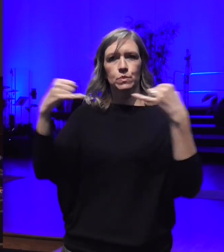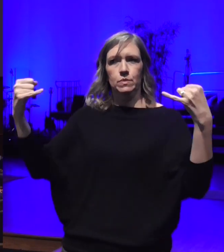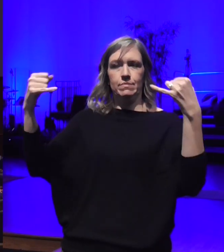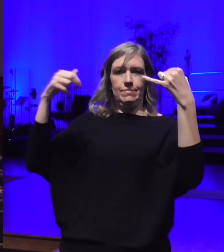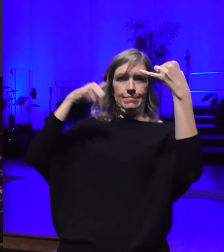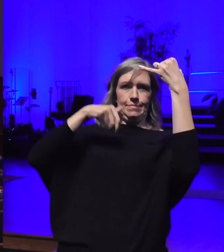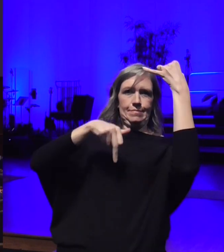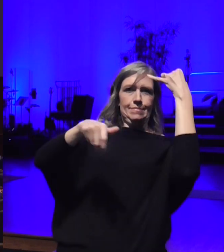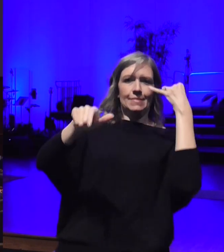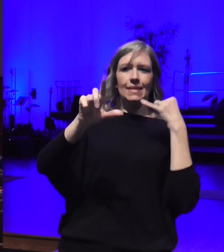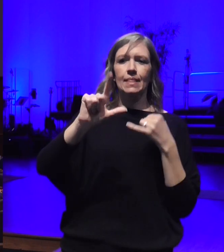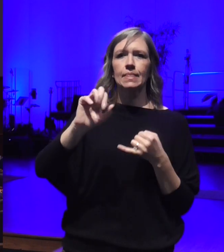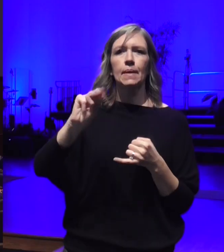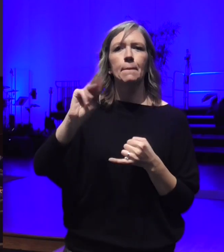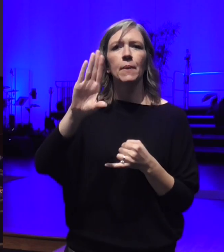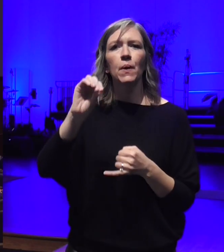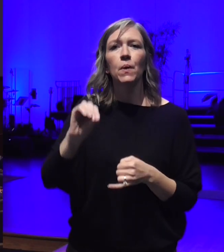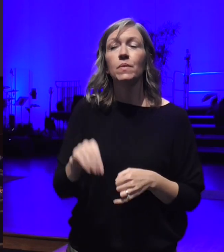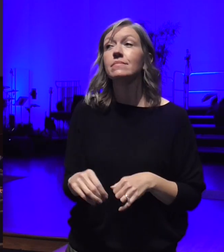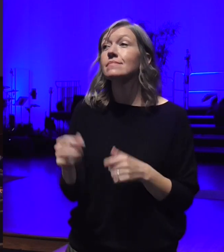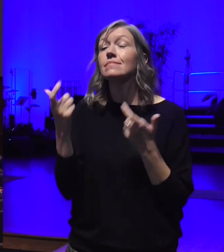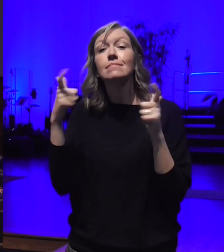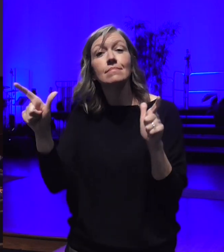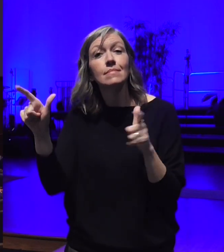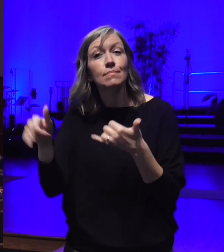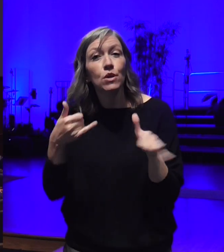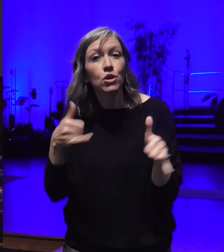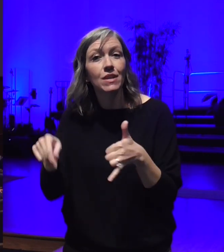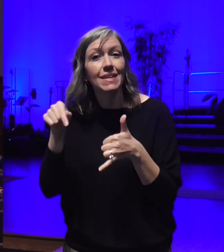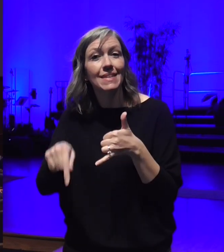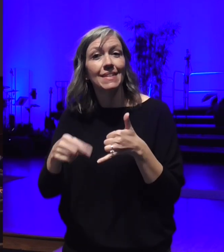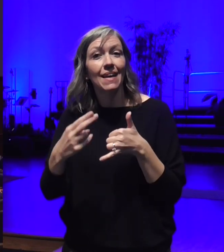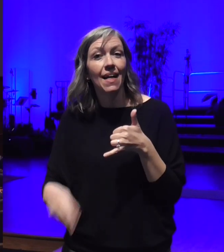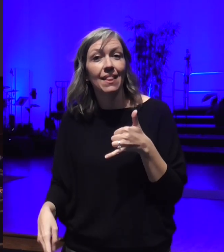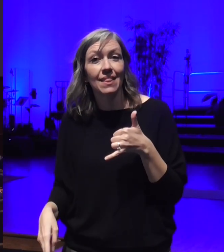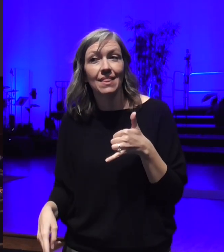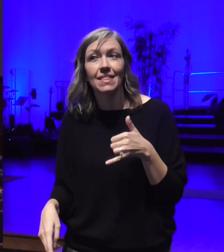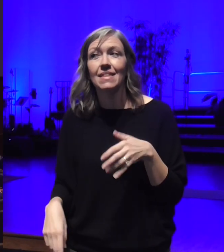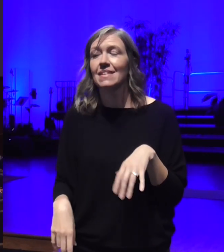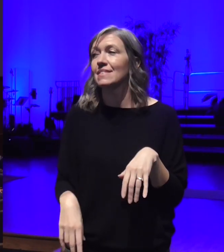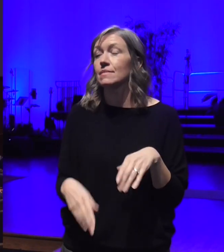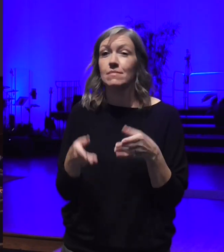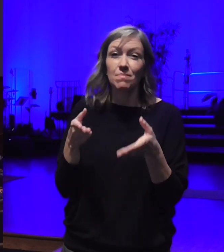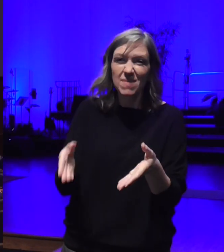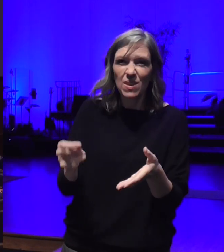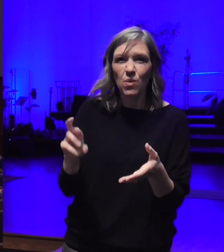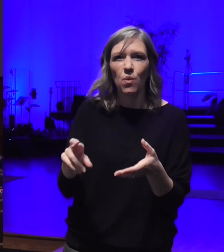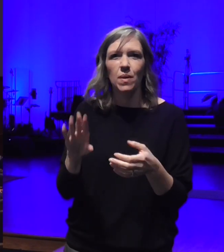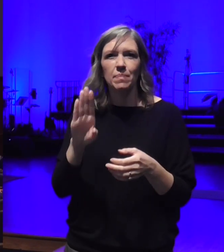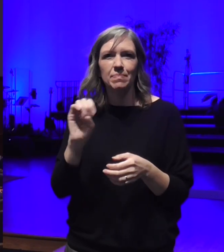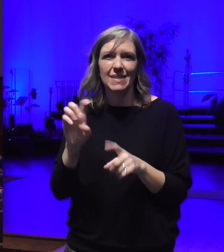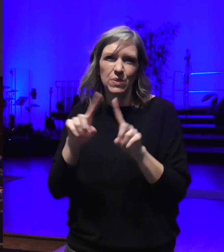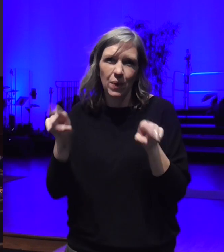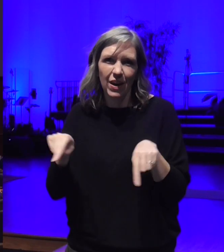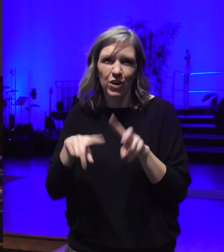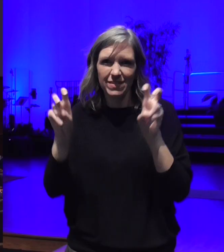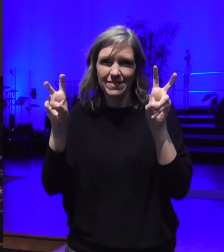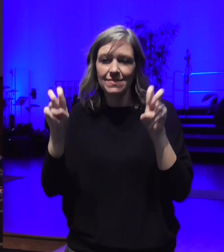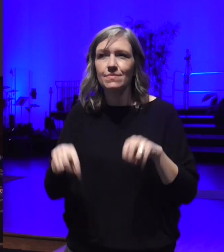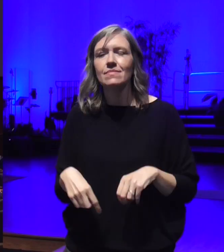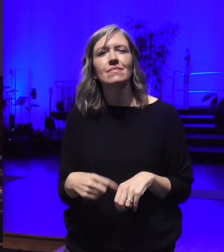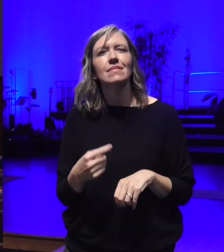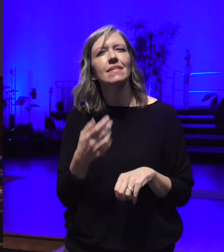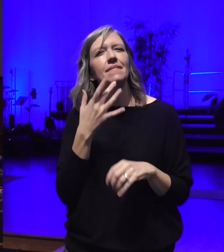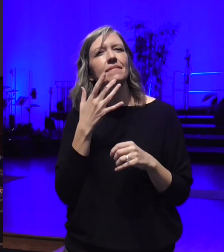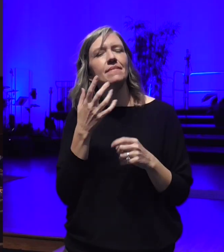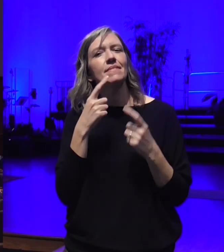Big party in hell, be there or be square. I was like, there's another comic strip where it's famous last words, and it's see you in hell.